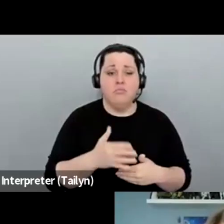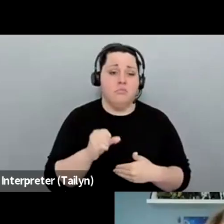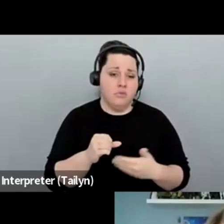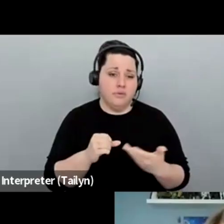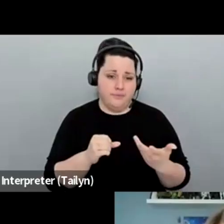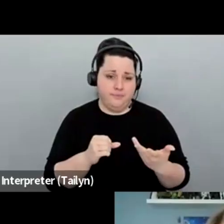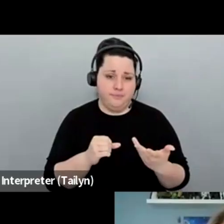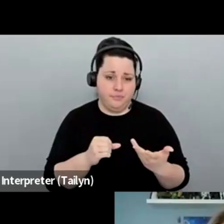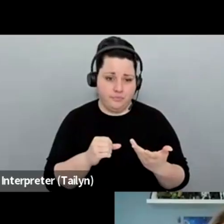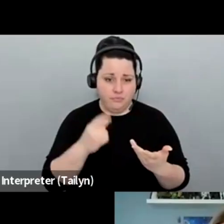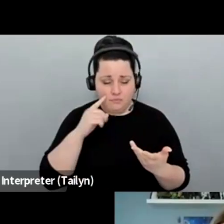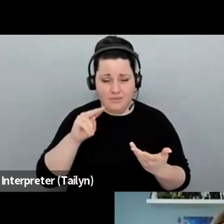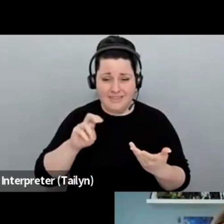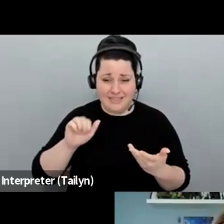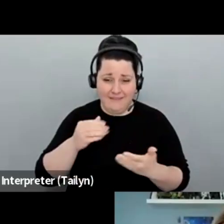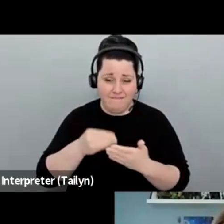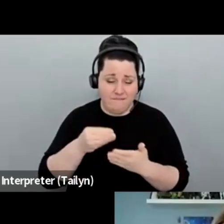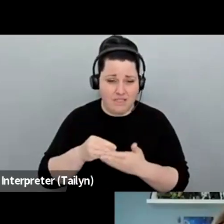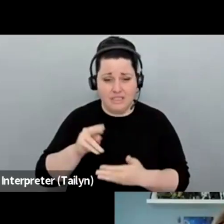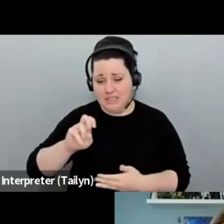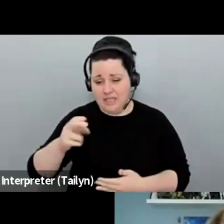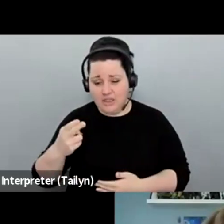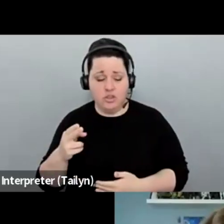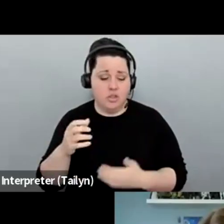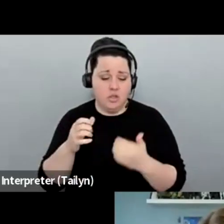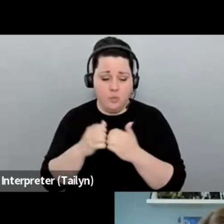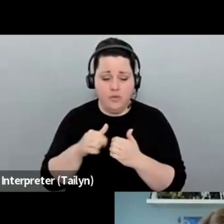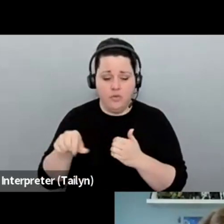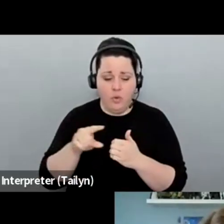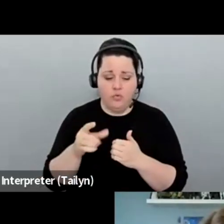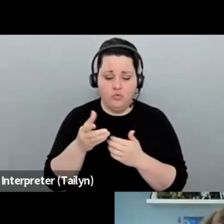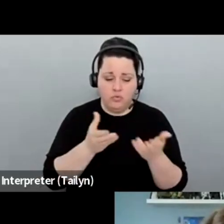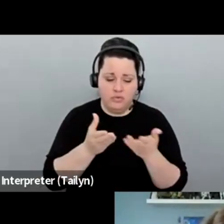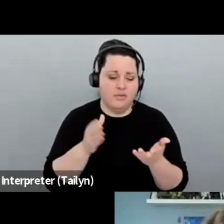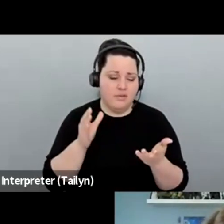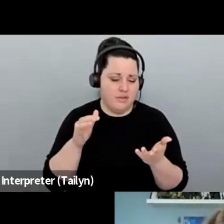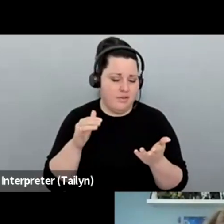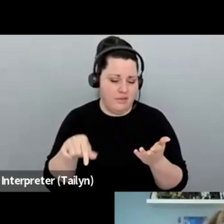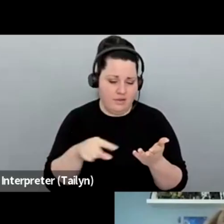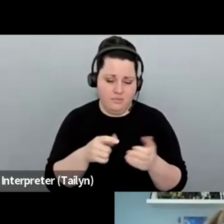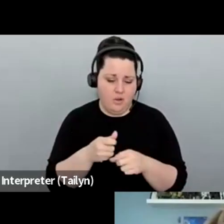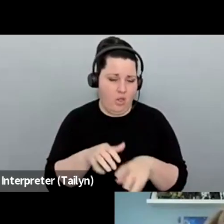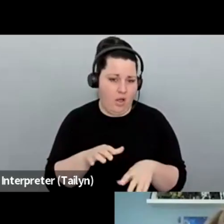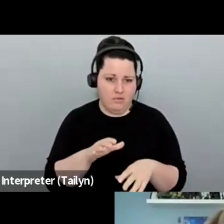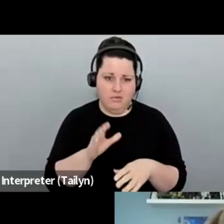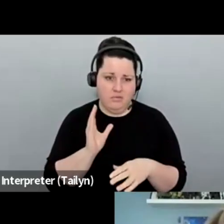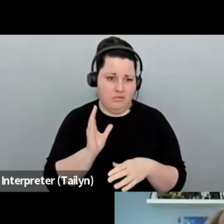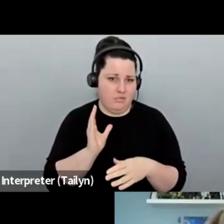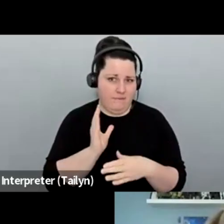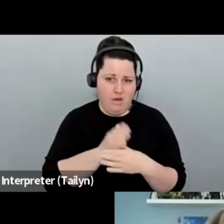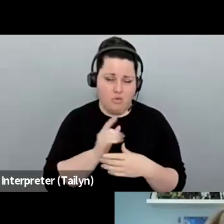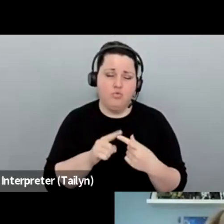related to NEA funding or NEH. I think with the library services, there's already been a lawsuit filed to kind of challenge that.